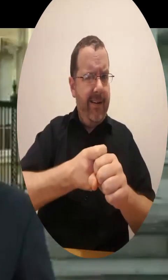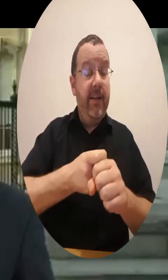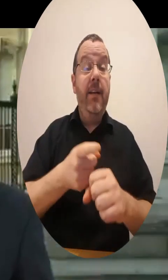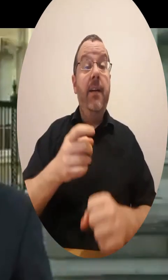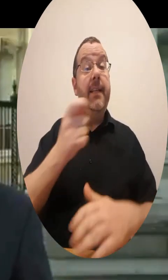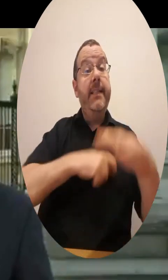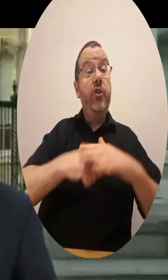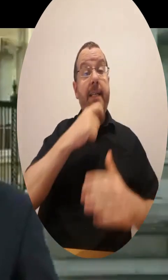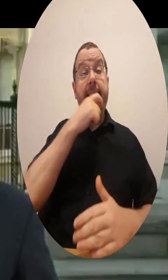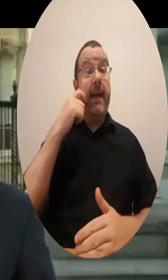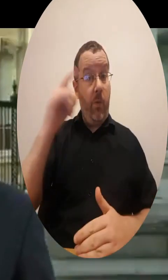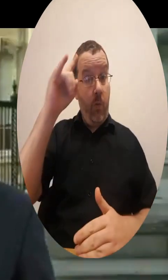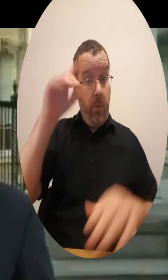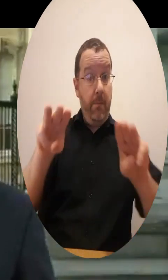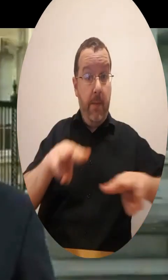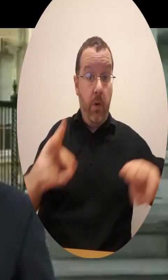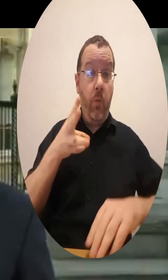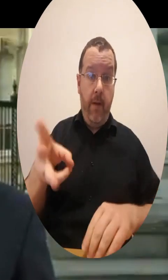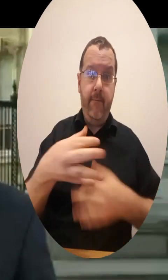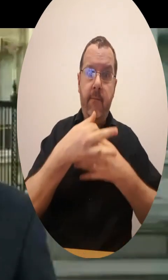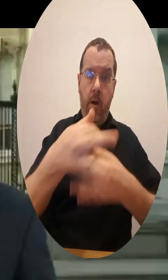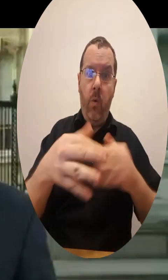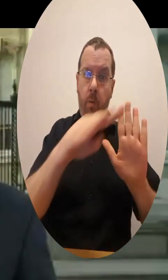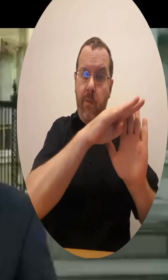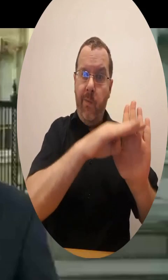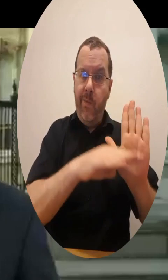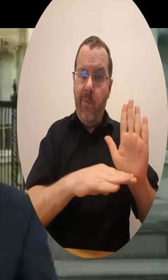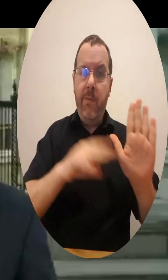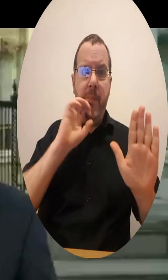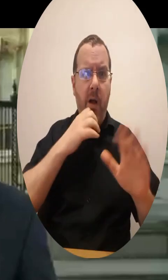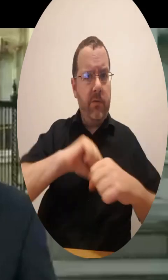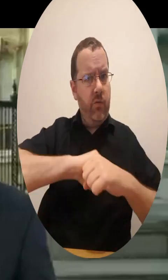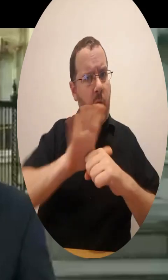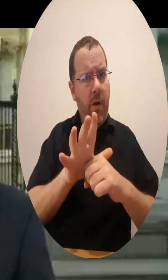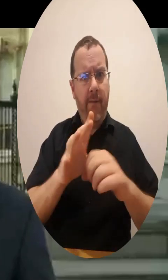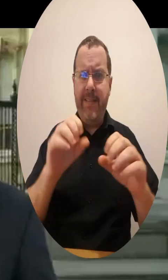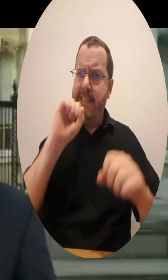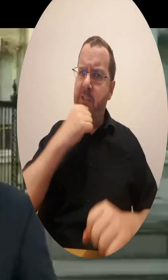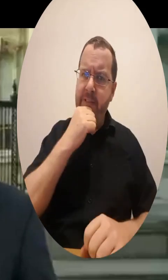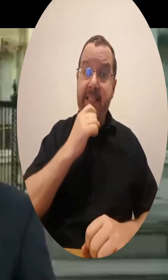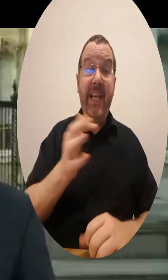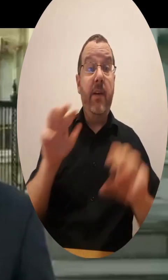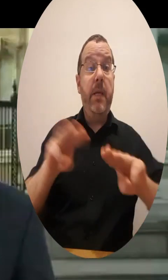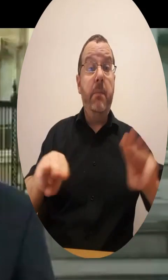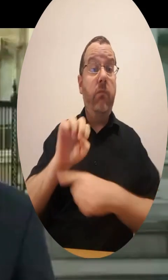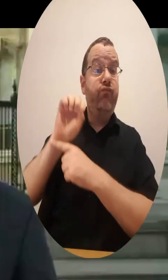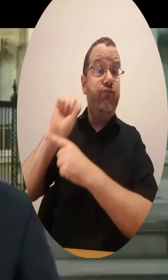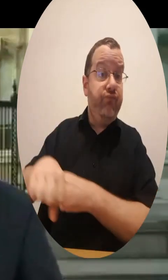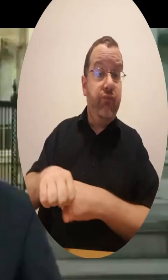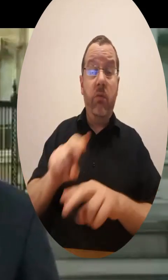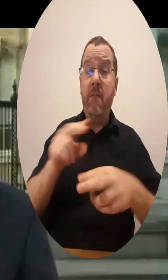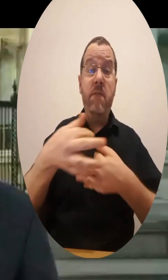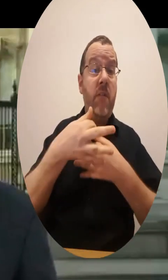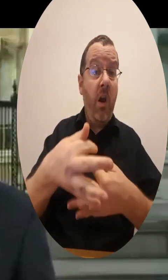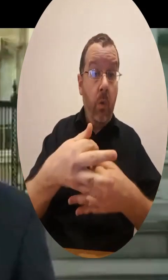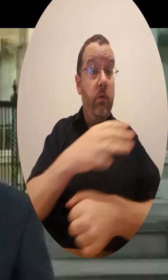will comply given the nature of what Covid-19 presents, the nature of the problem. But if people don't,